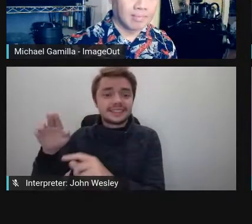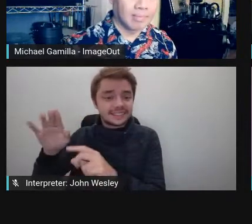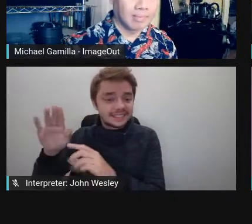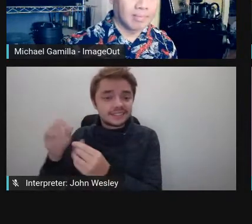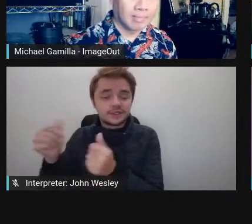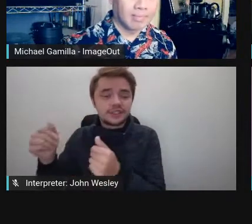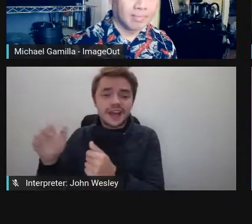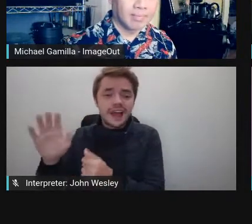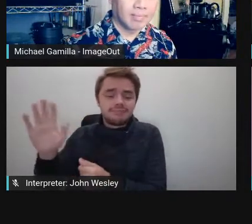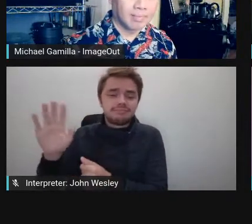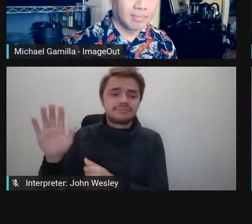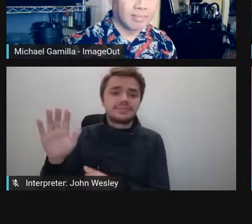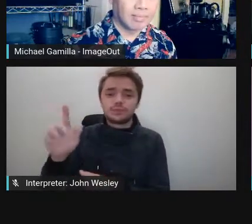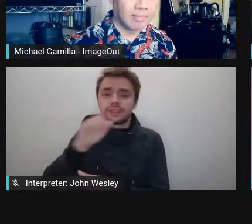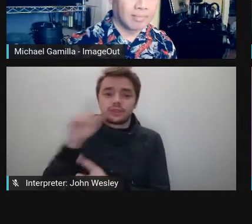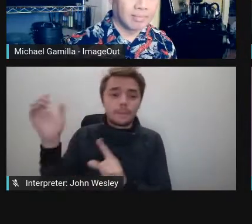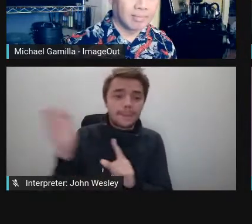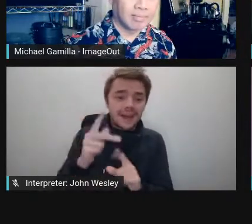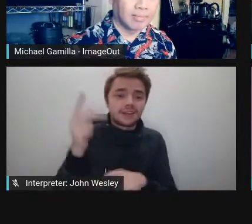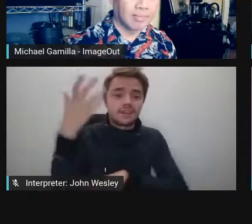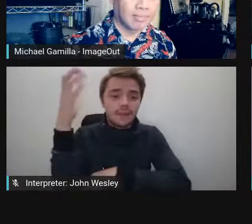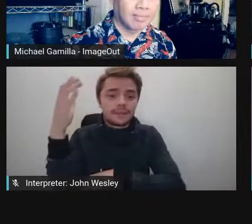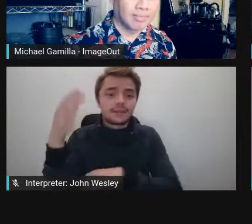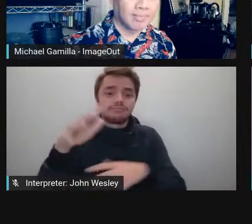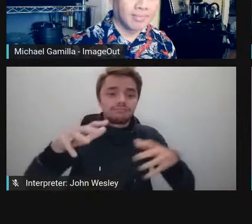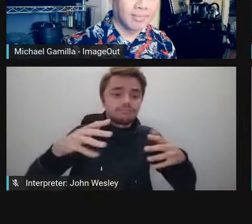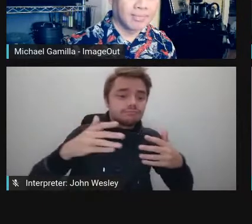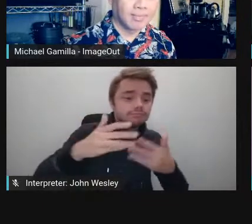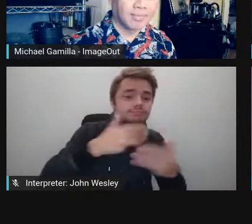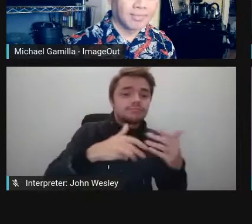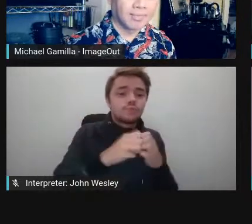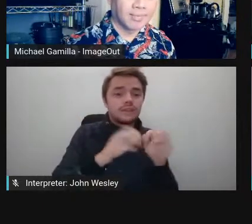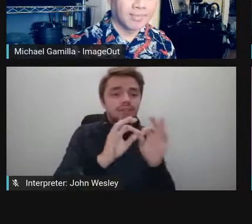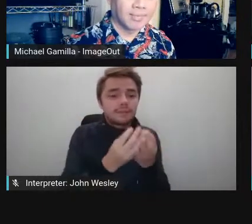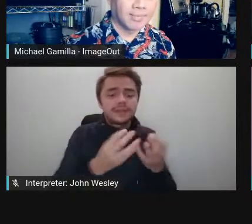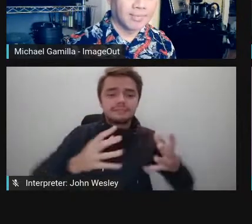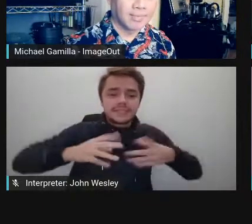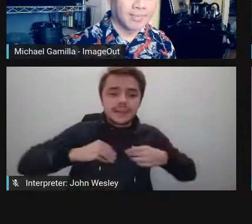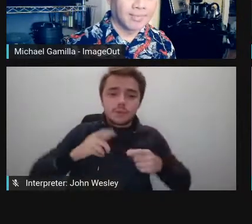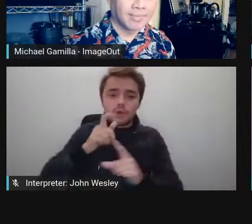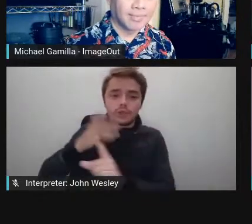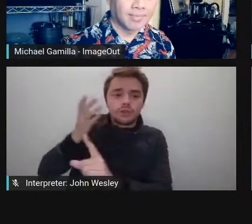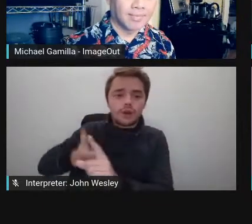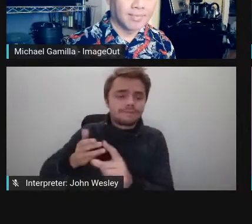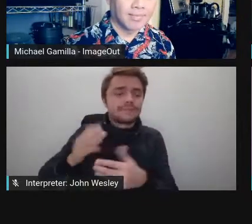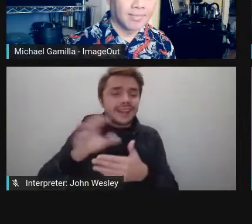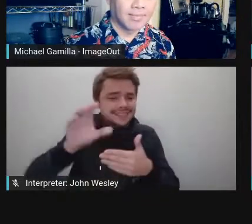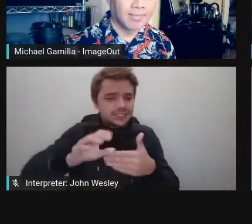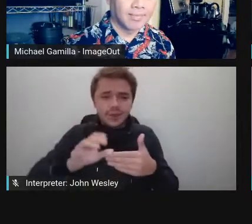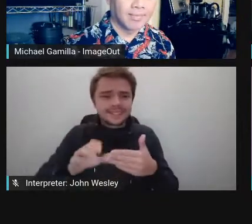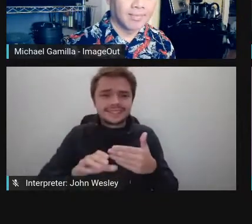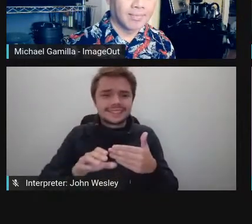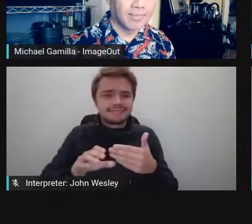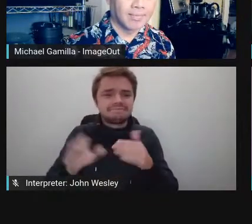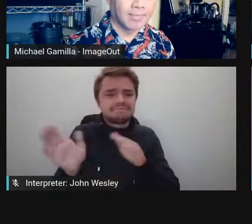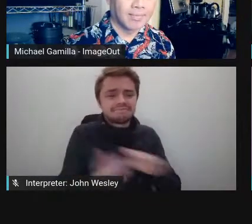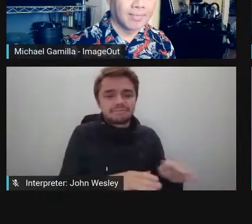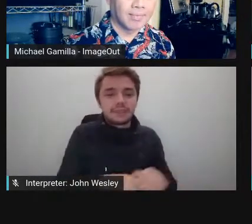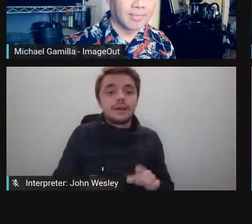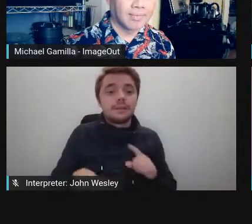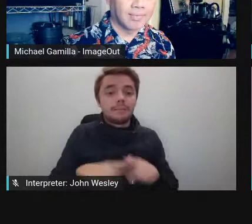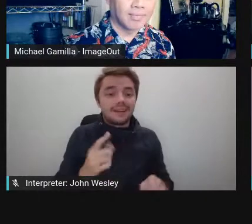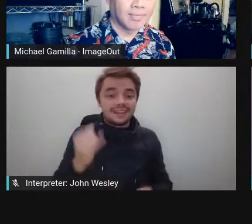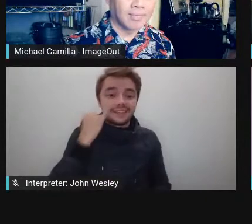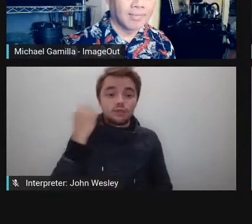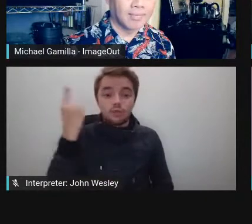you open up and you accept your fate and you own who you are, regardless of the consequences. But if one of them was an immigrant and the other one